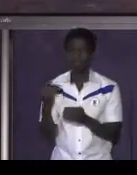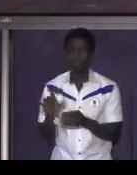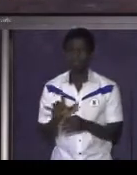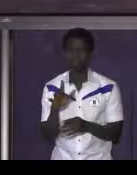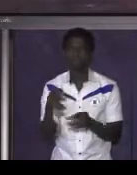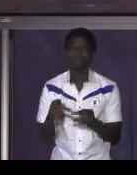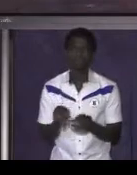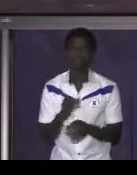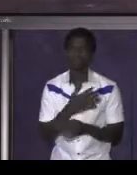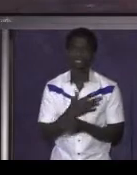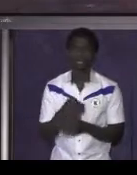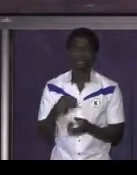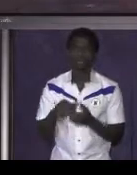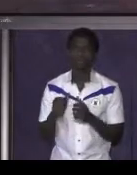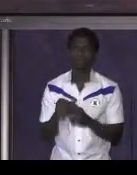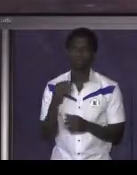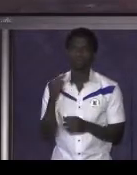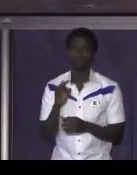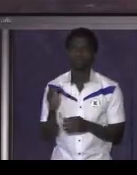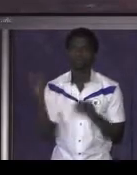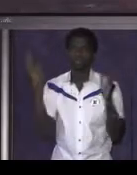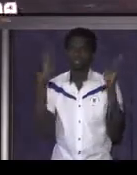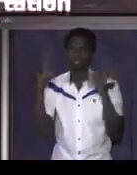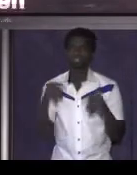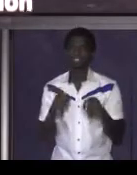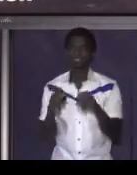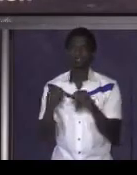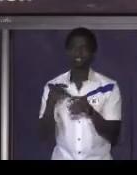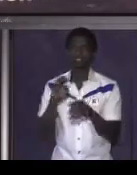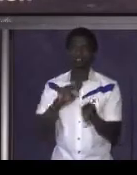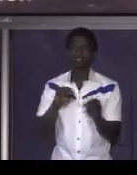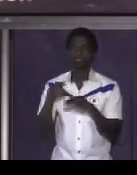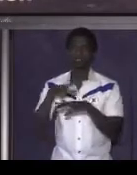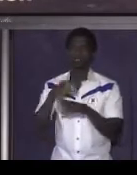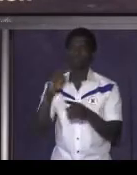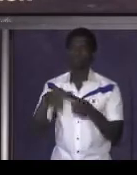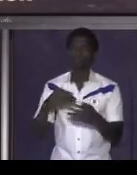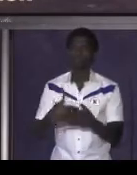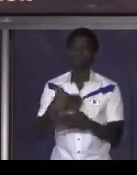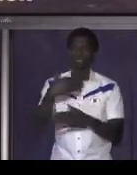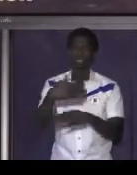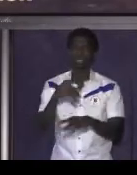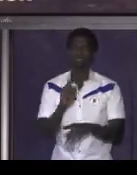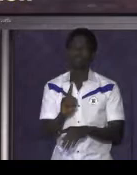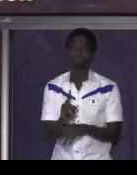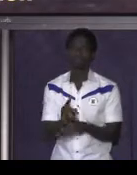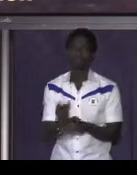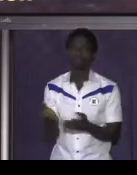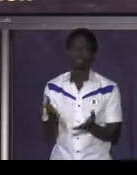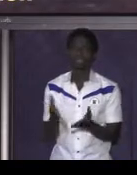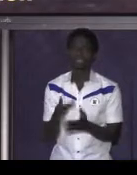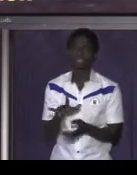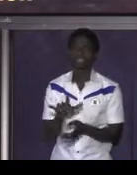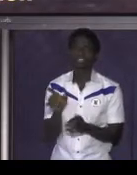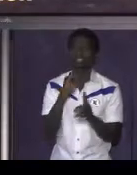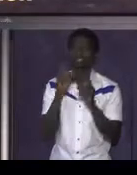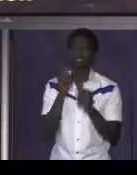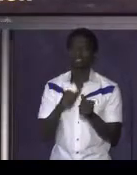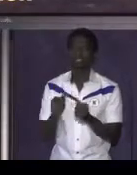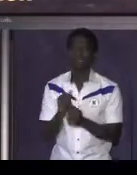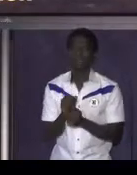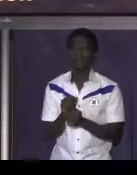are problems of air transportation. So moving on to the next one. Here, still talking